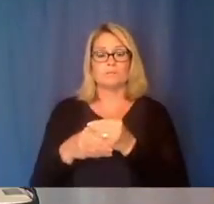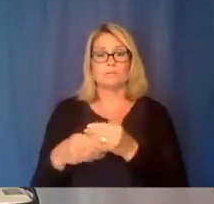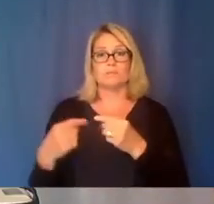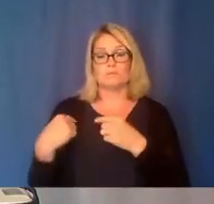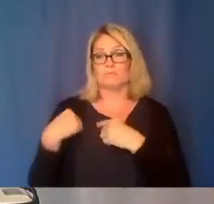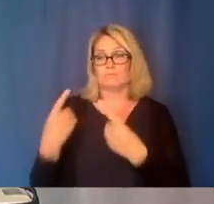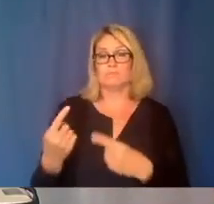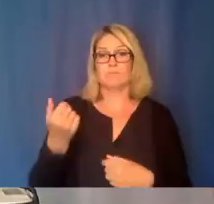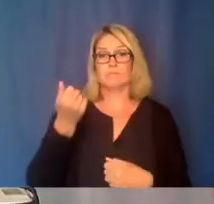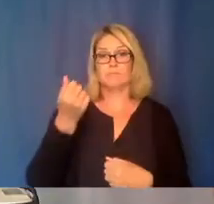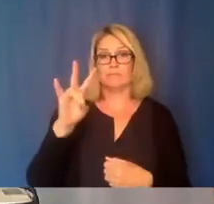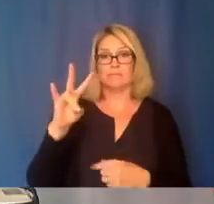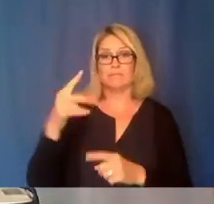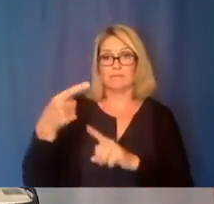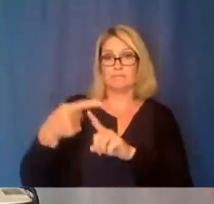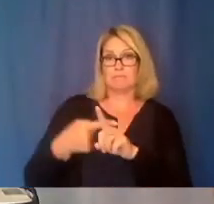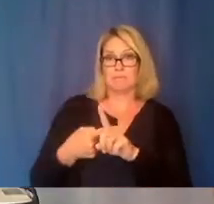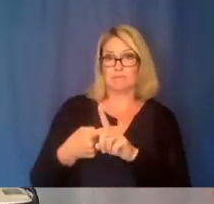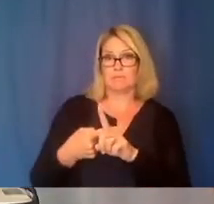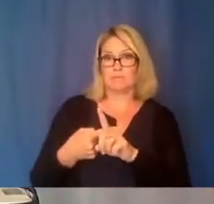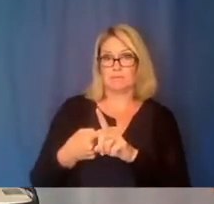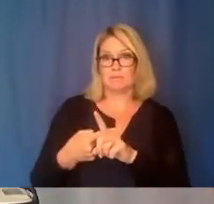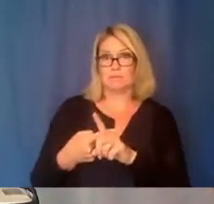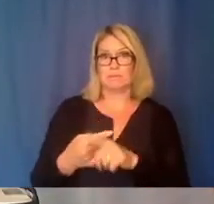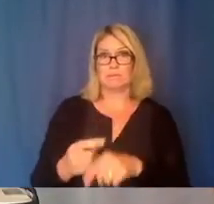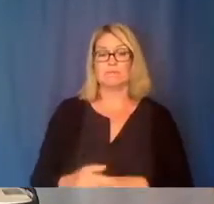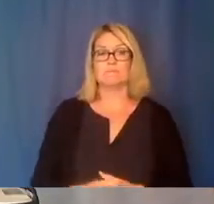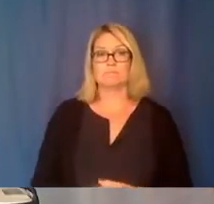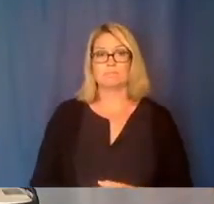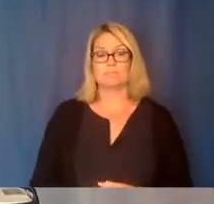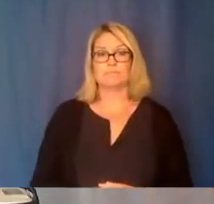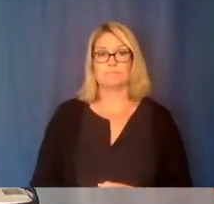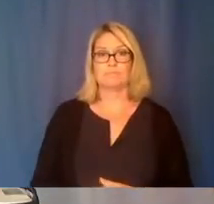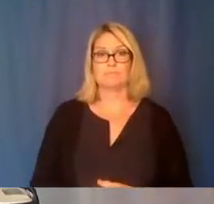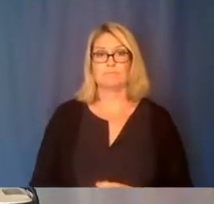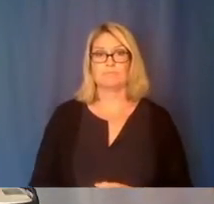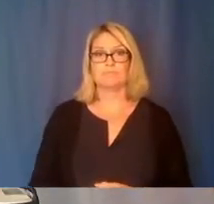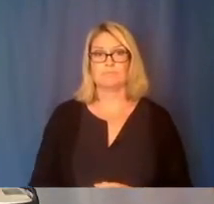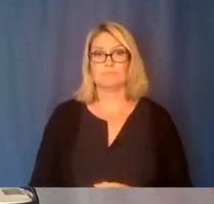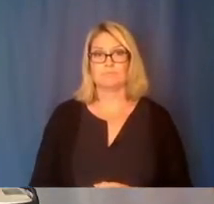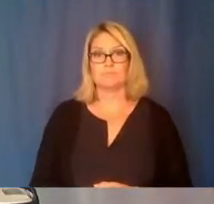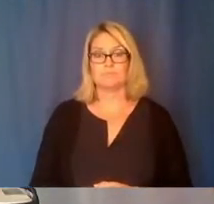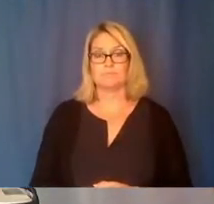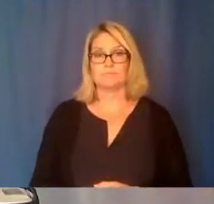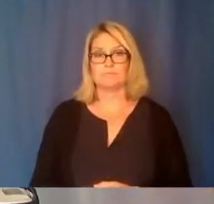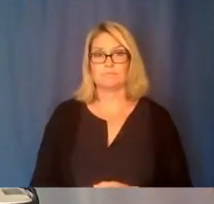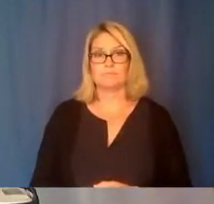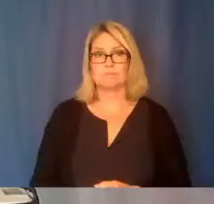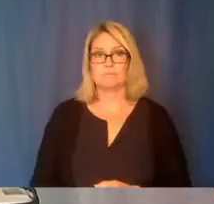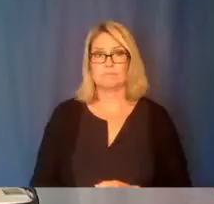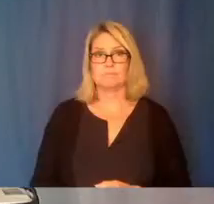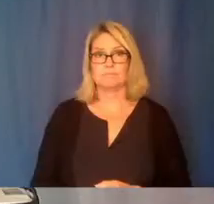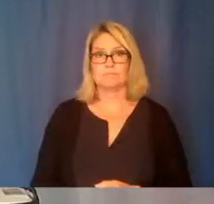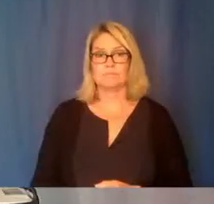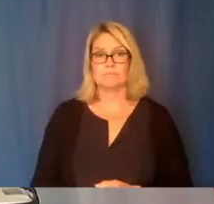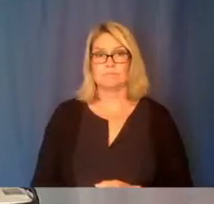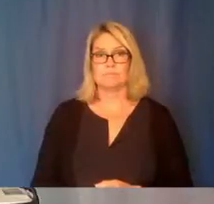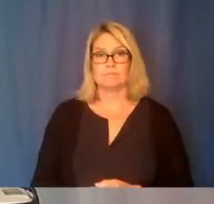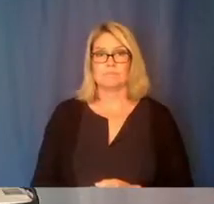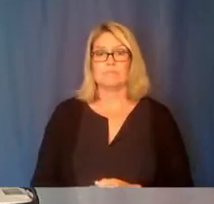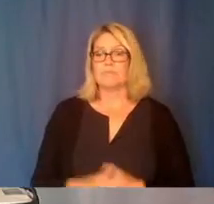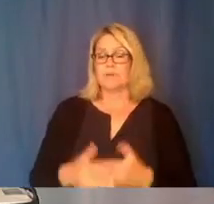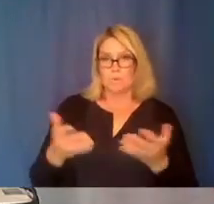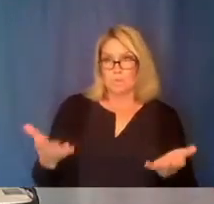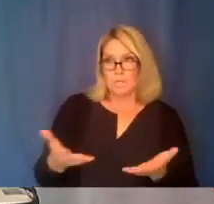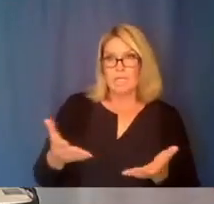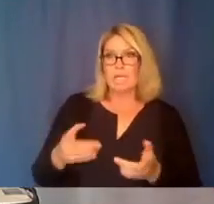so, we've been here making a lot of these decisions, and we know and we recognize that